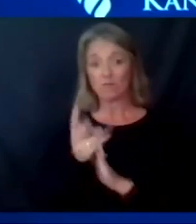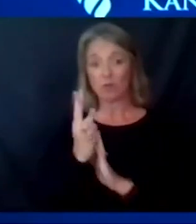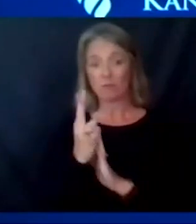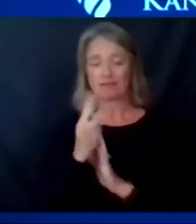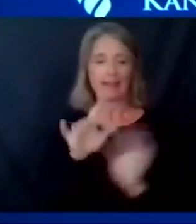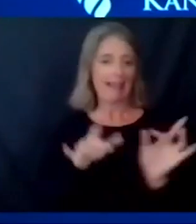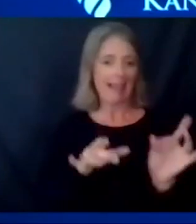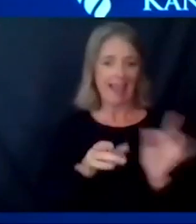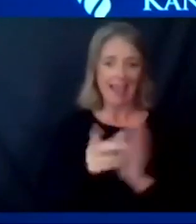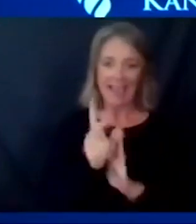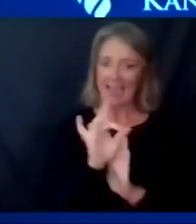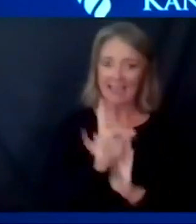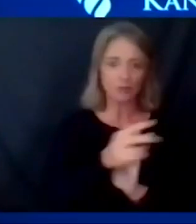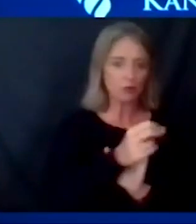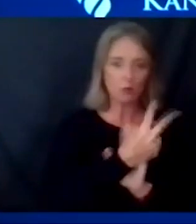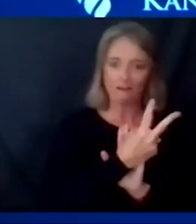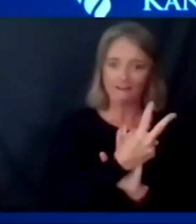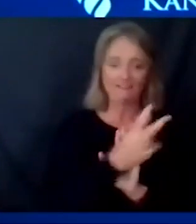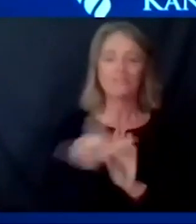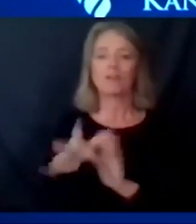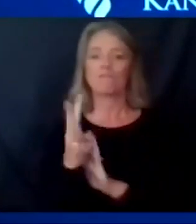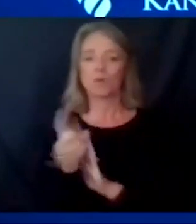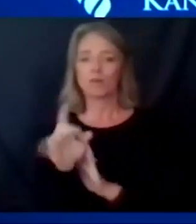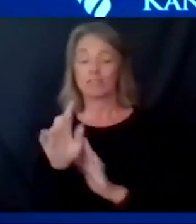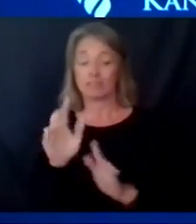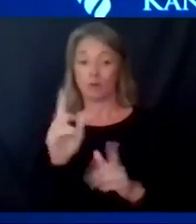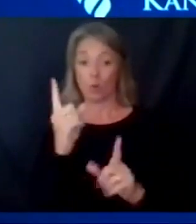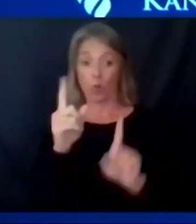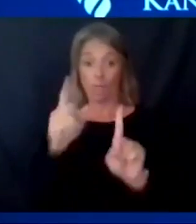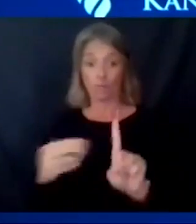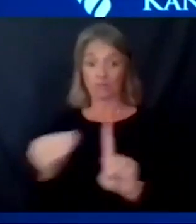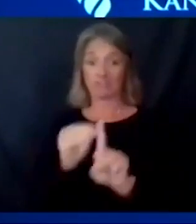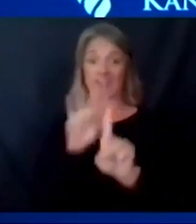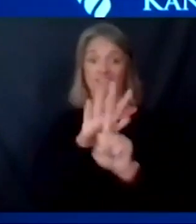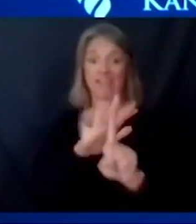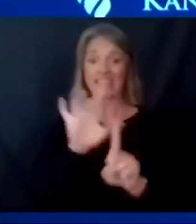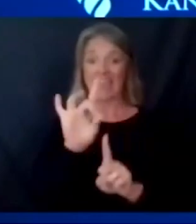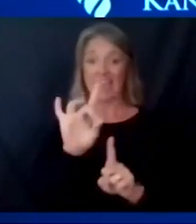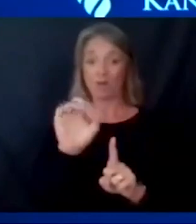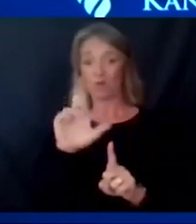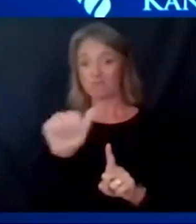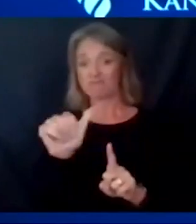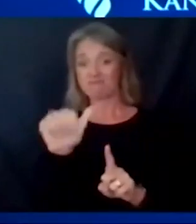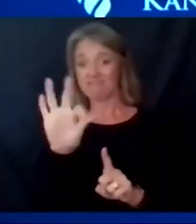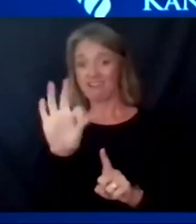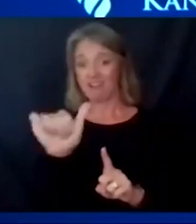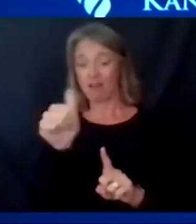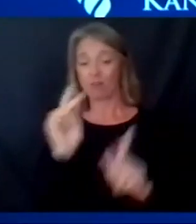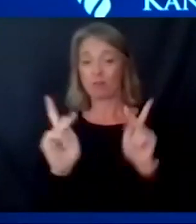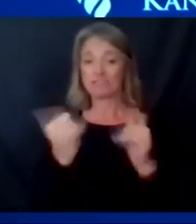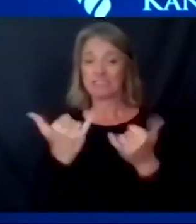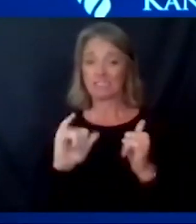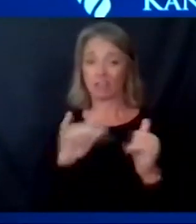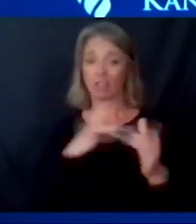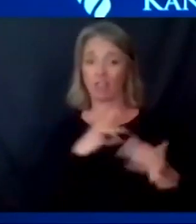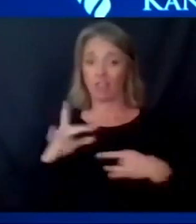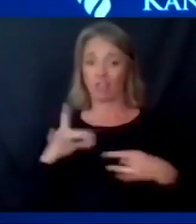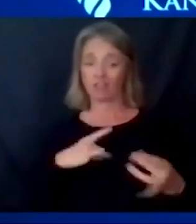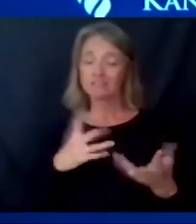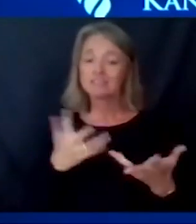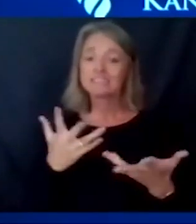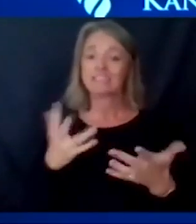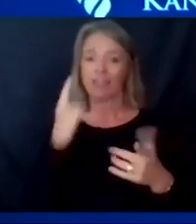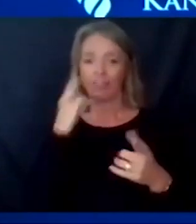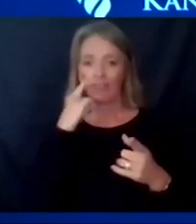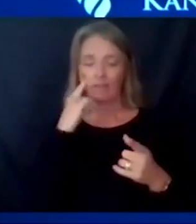And one person can infect up to 8 or 9 other people because it's so transmissible. And so if you think about that dynamic, it is so much worse